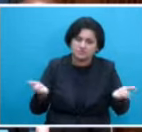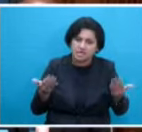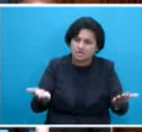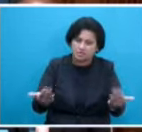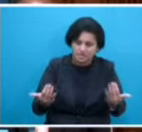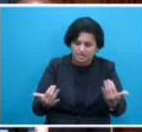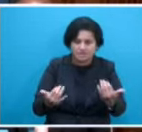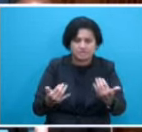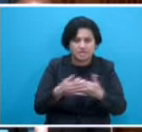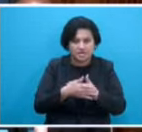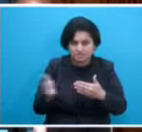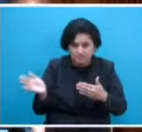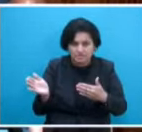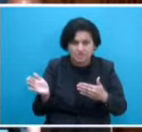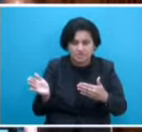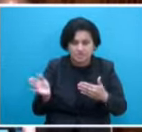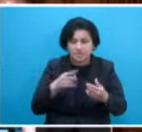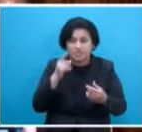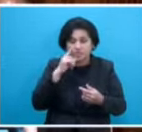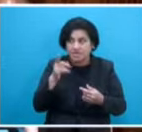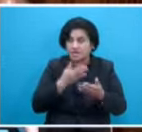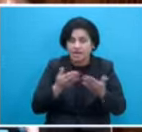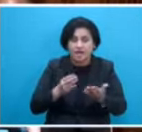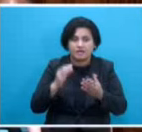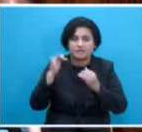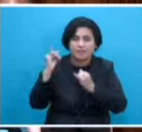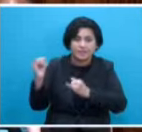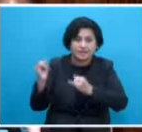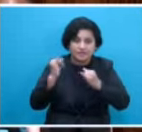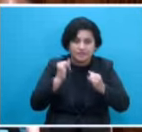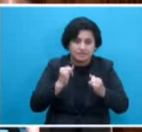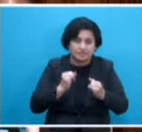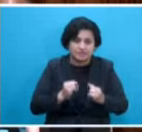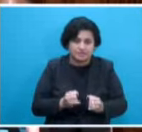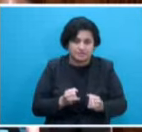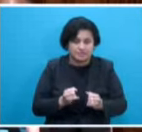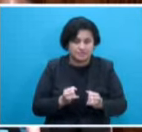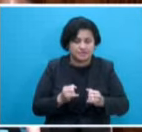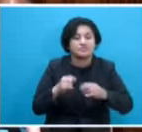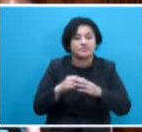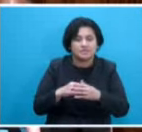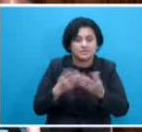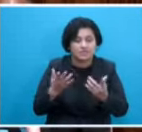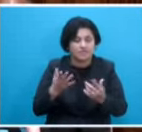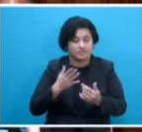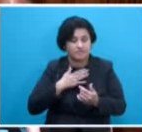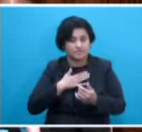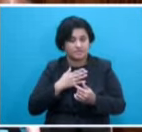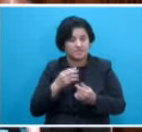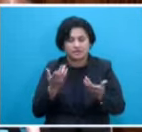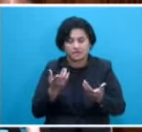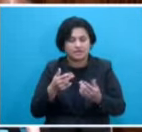poor reflection of this government's immigration and border control policies. As a shadow minister for Labour, I get inundated